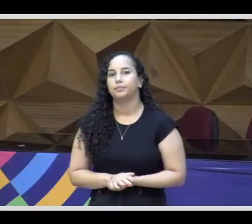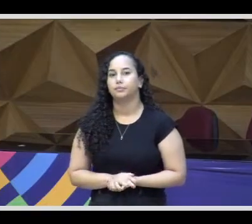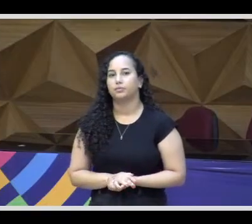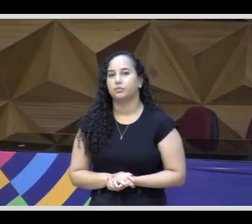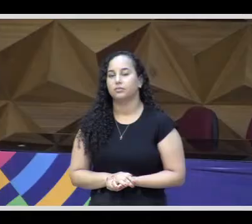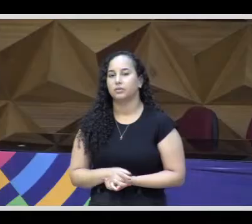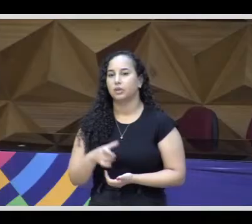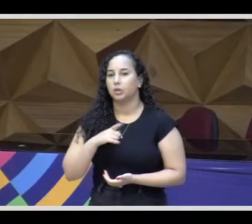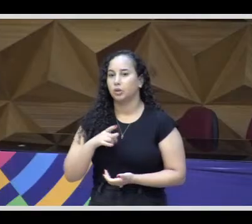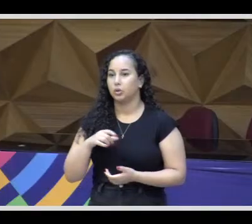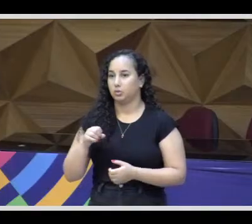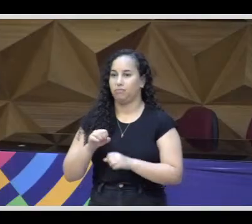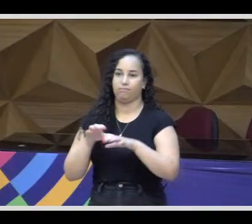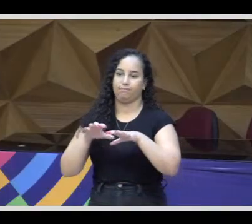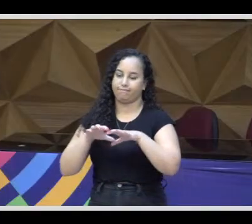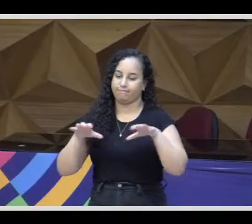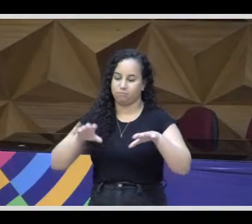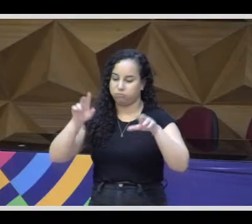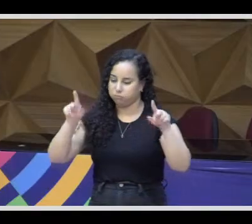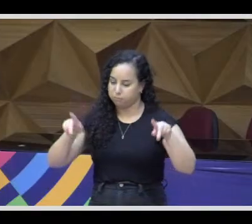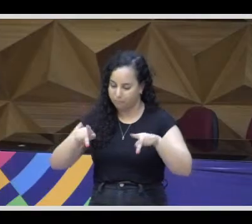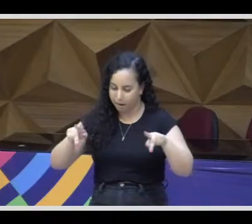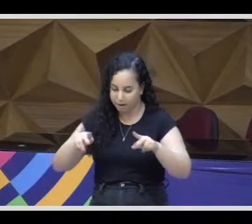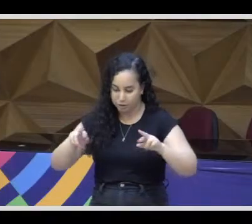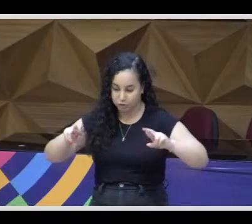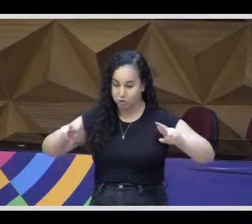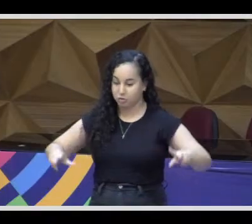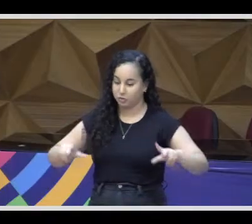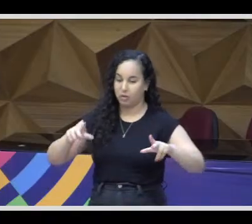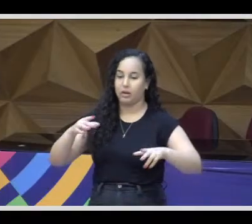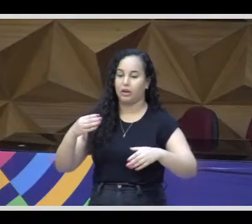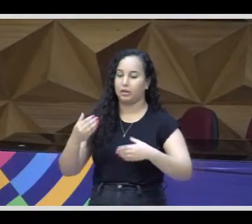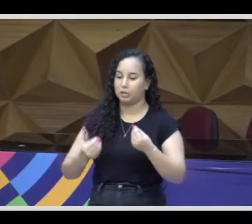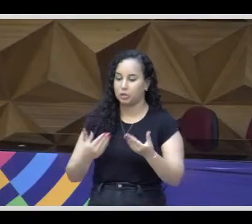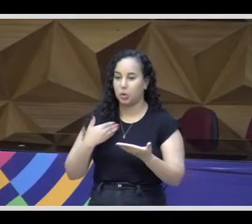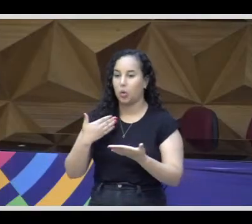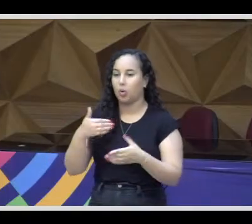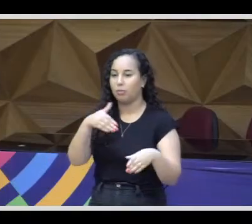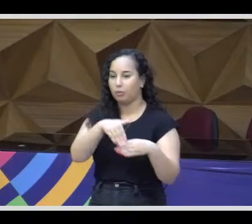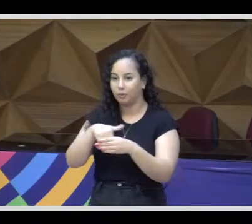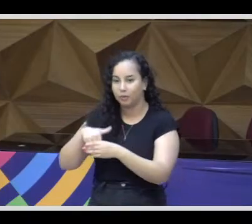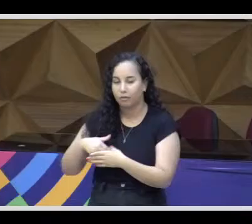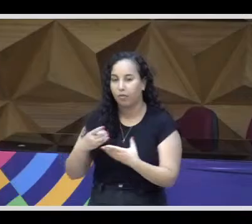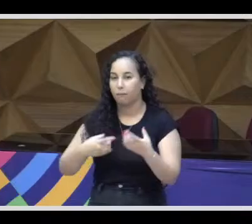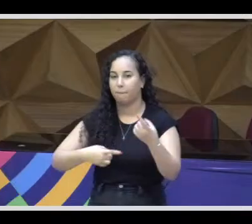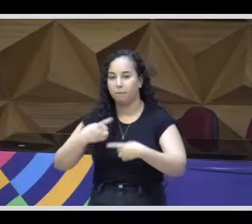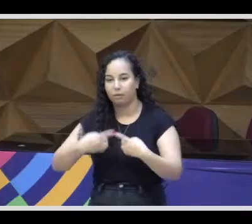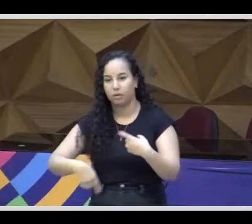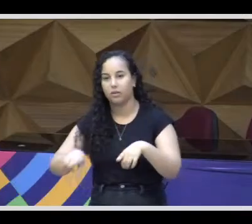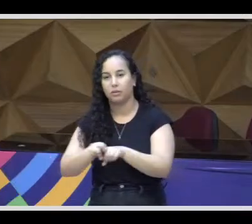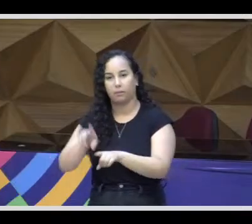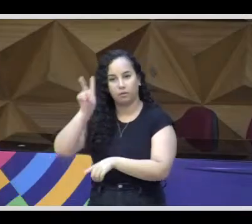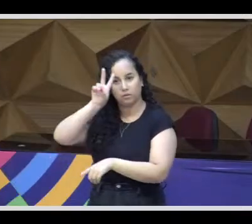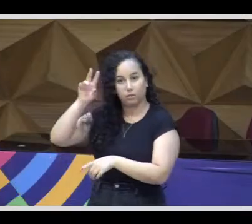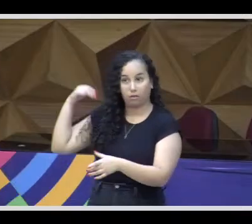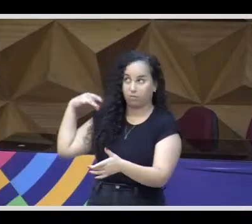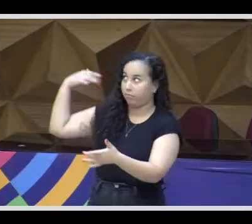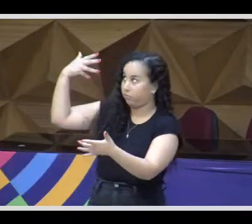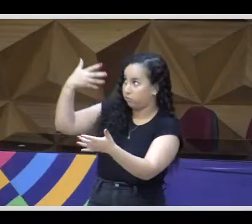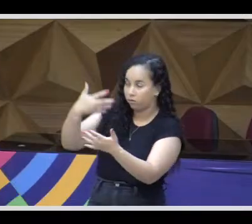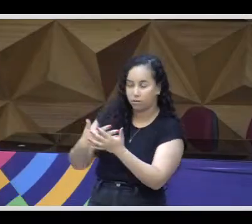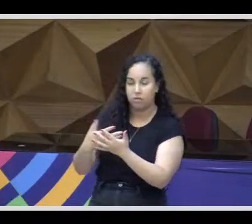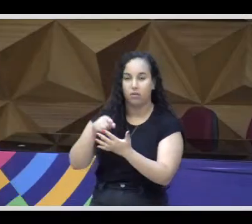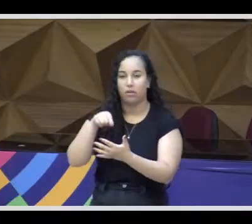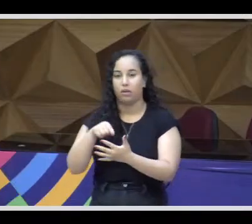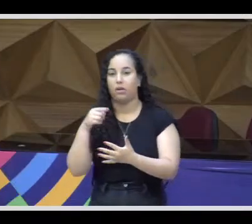both countries are so different in terms of political system, in terms of party system, in terms of history, the behavior